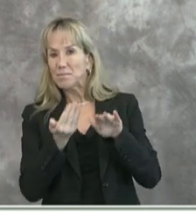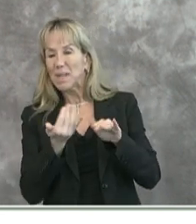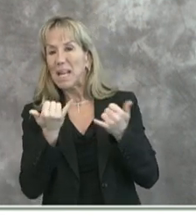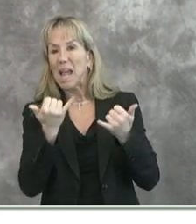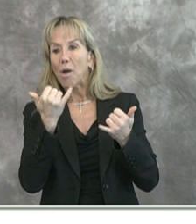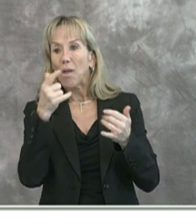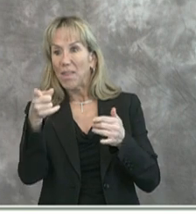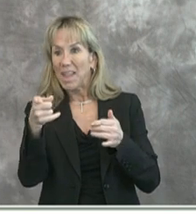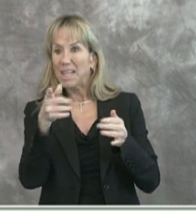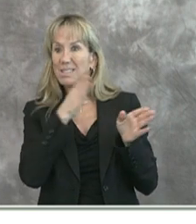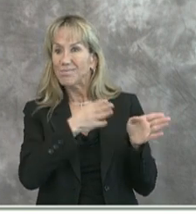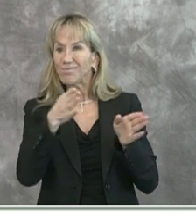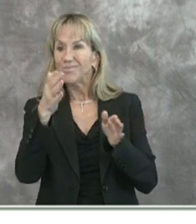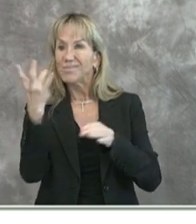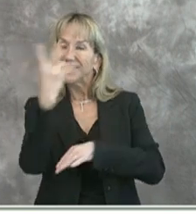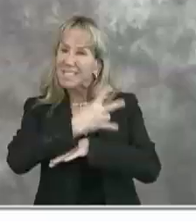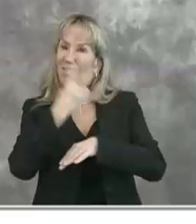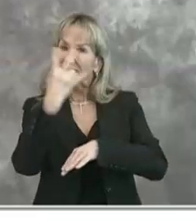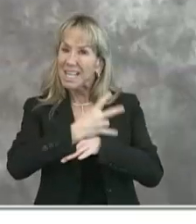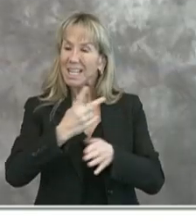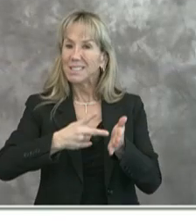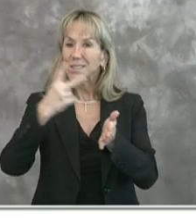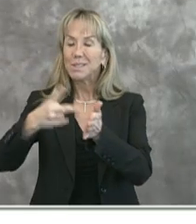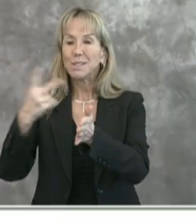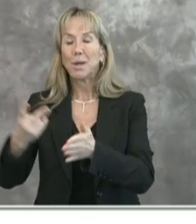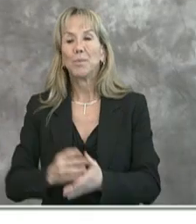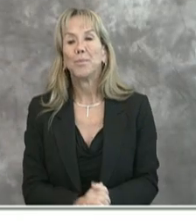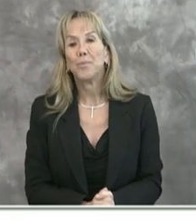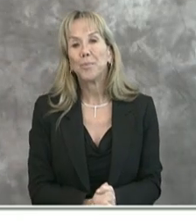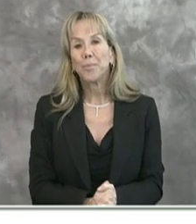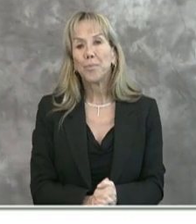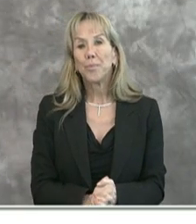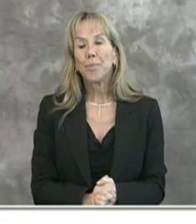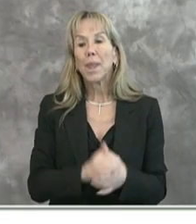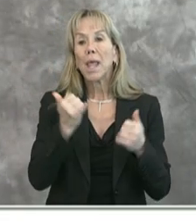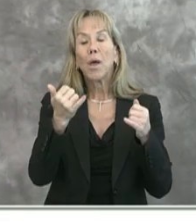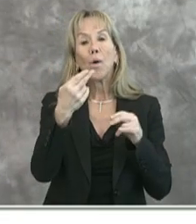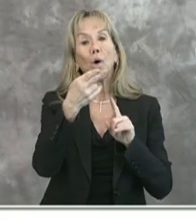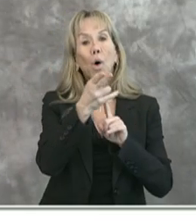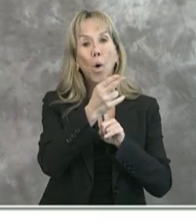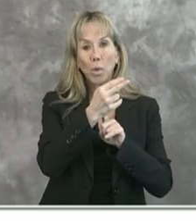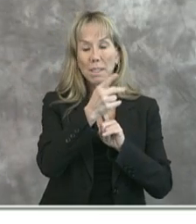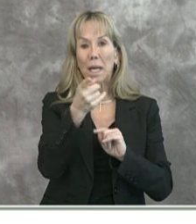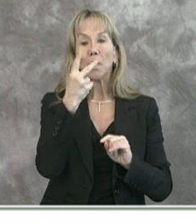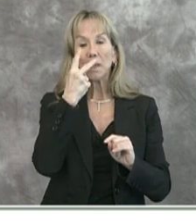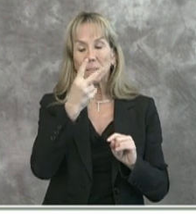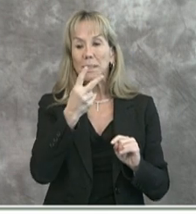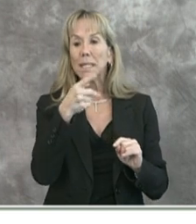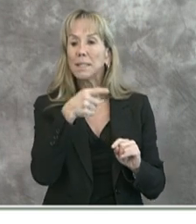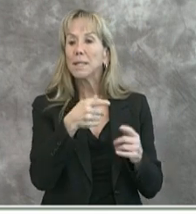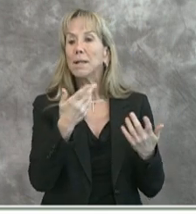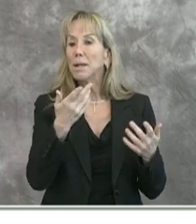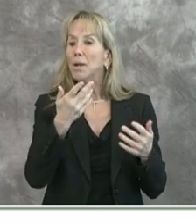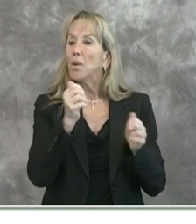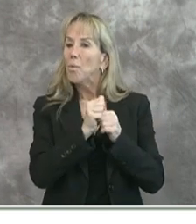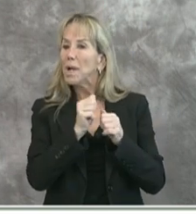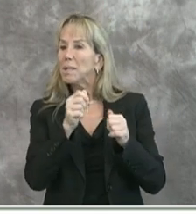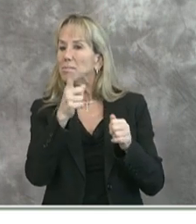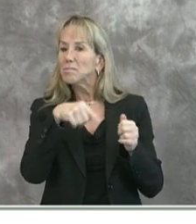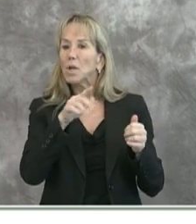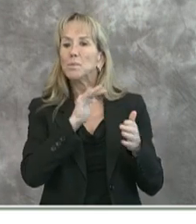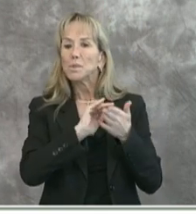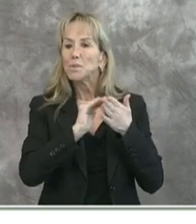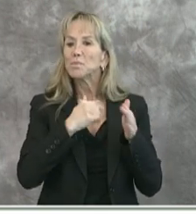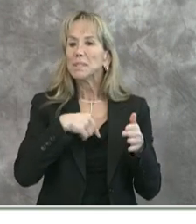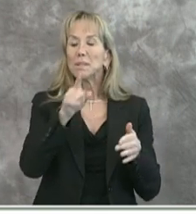days. Motel room efforts continue. We saw an increase in Public health room occupied and guest, along with regional